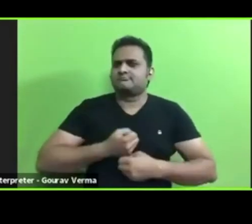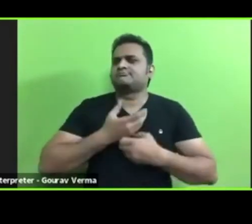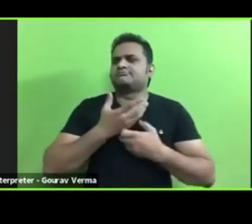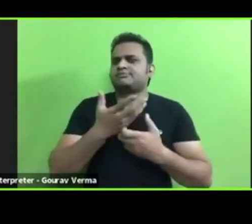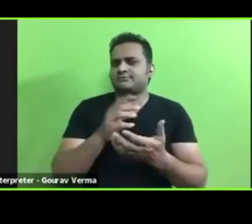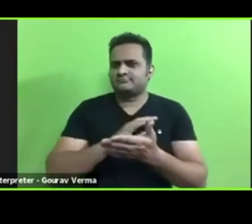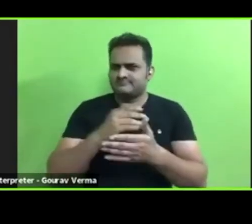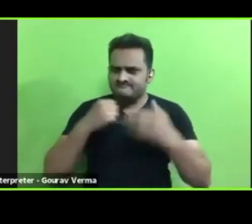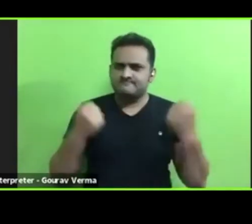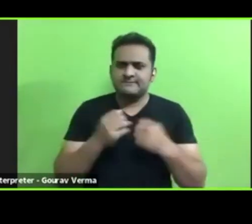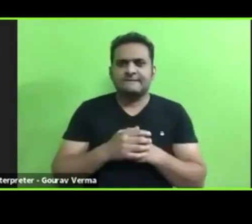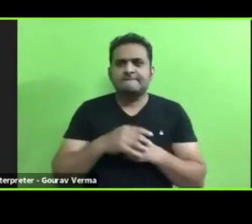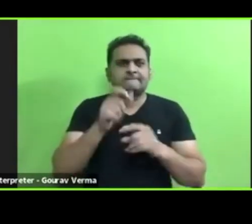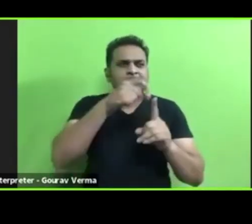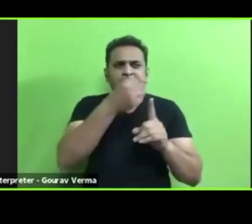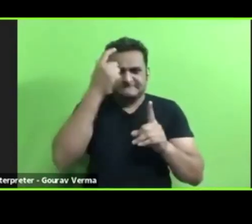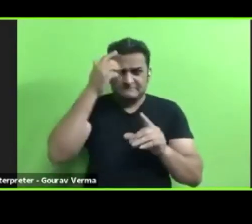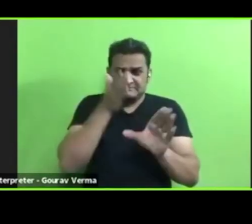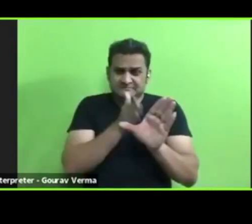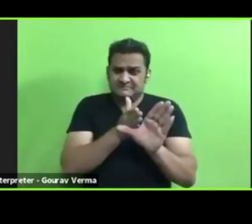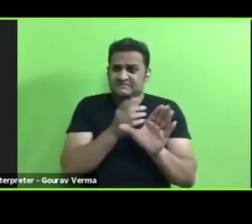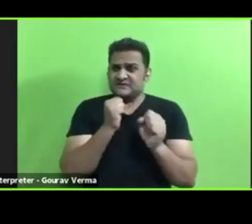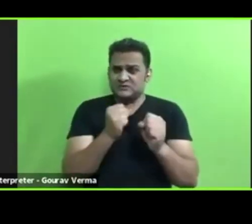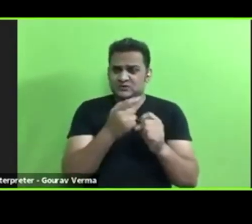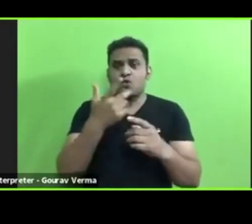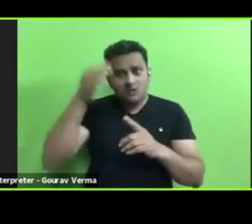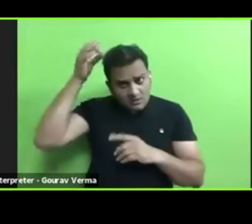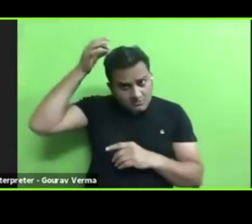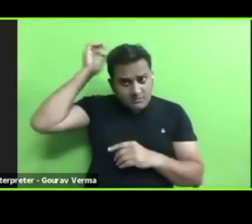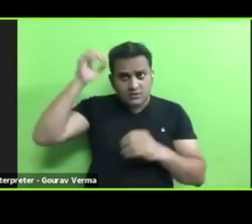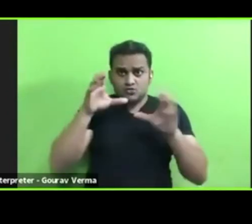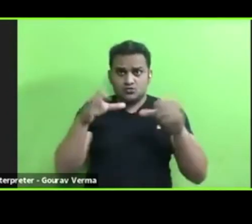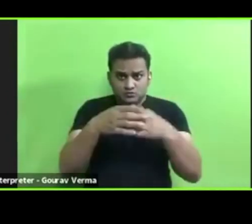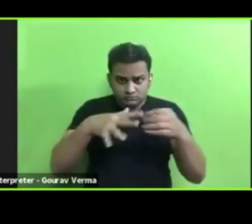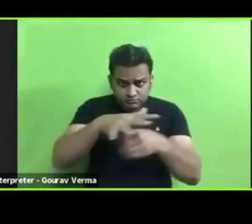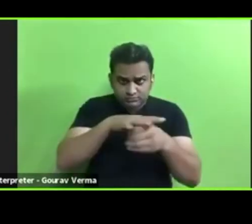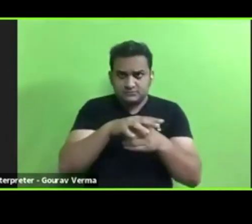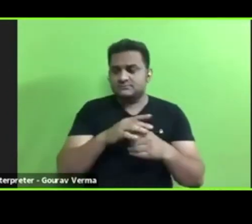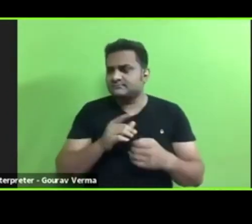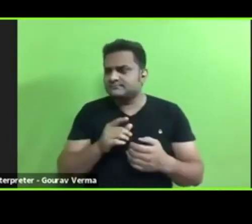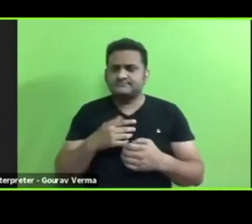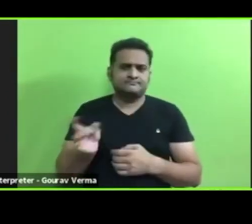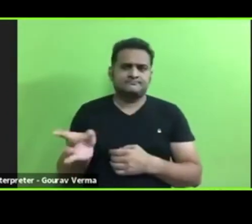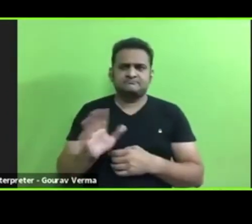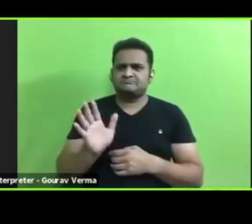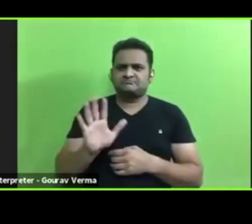The Orthodox, or rather say the Brahmin members, reject and defile his